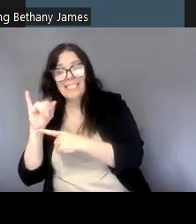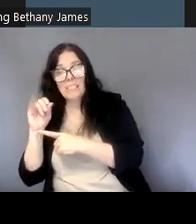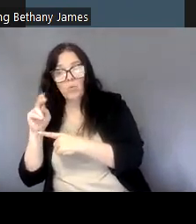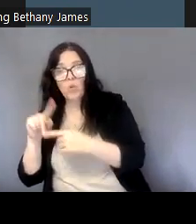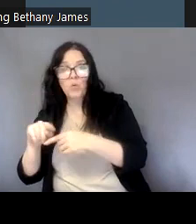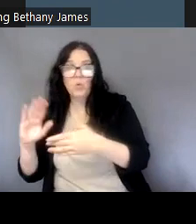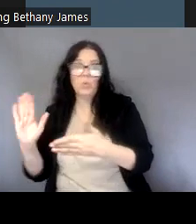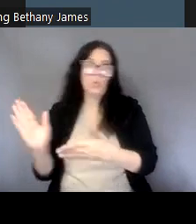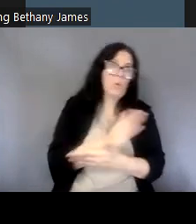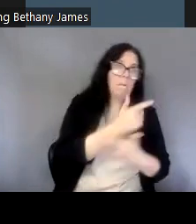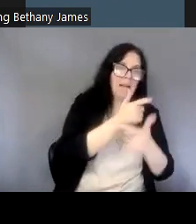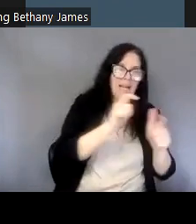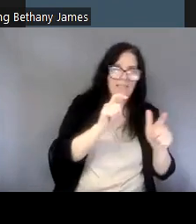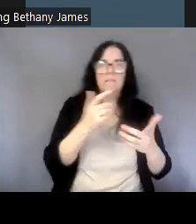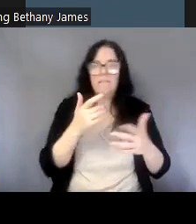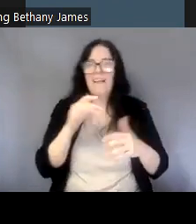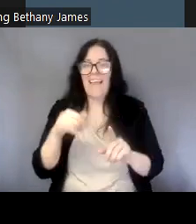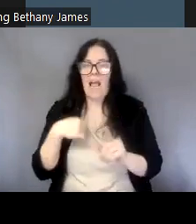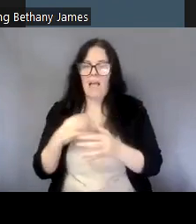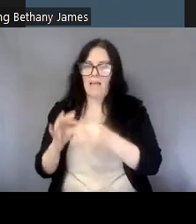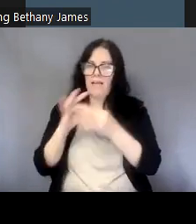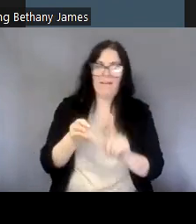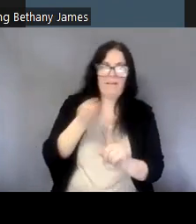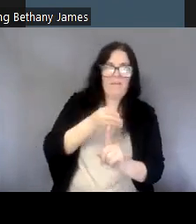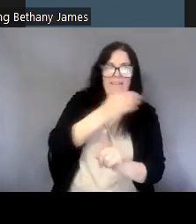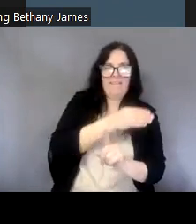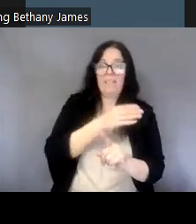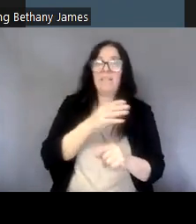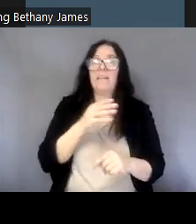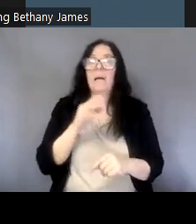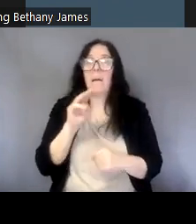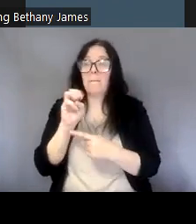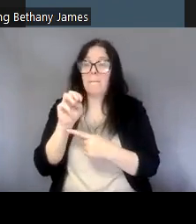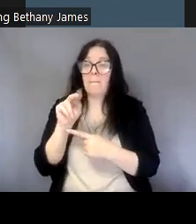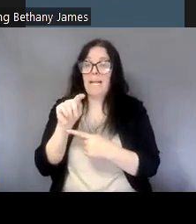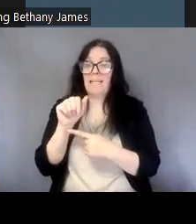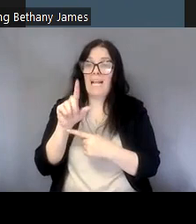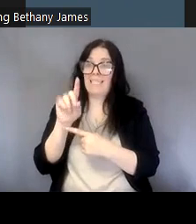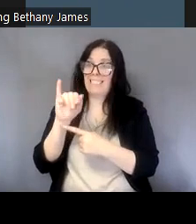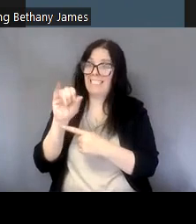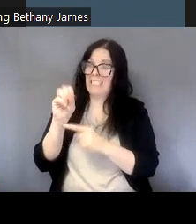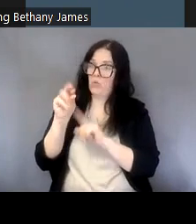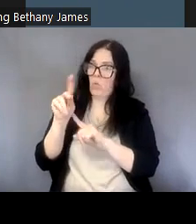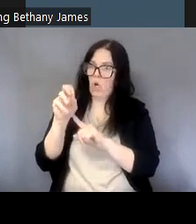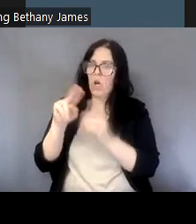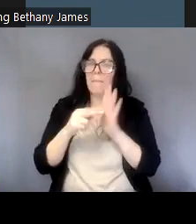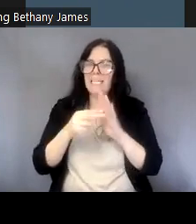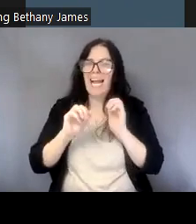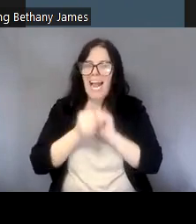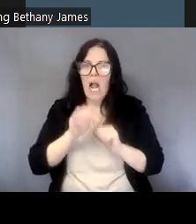to a few previous slides, when I talk about mental disorder, I'm talking about how is your mental